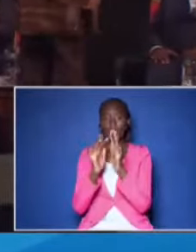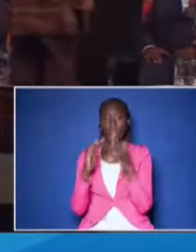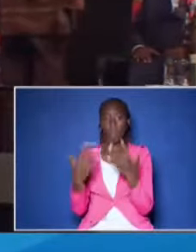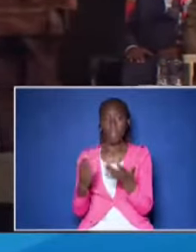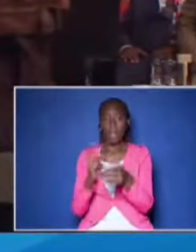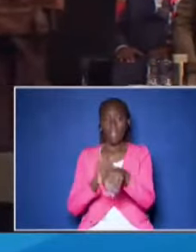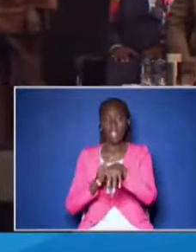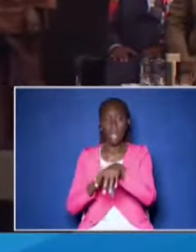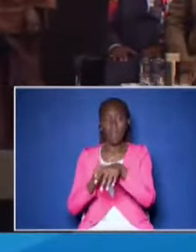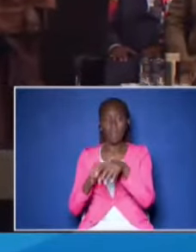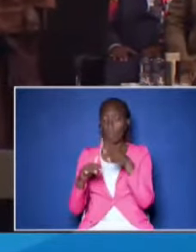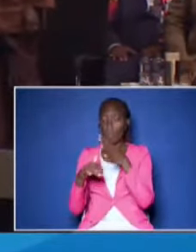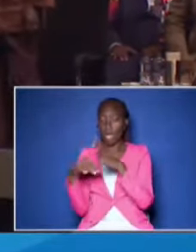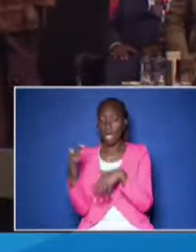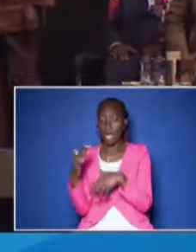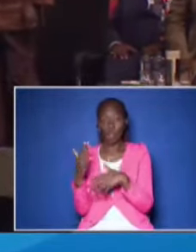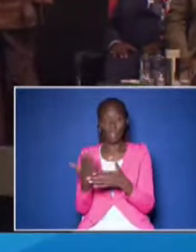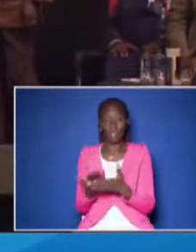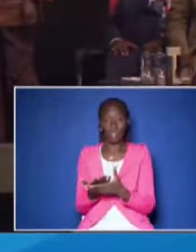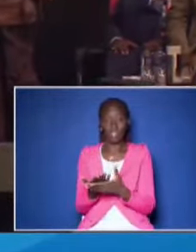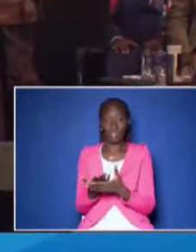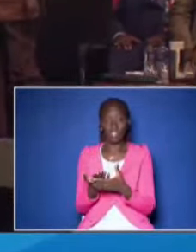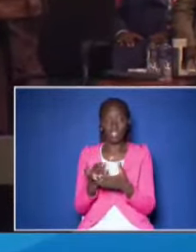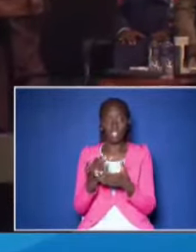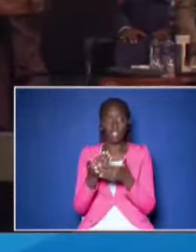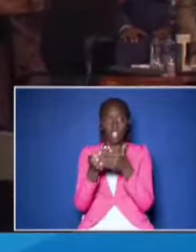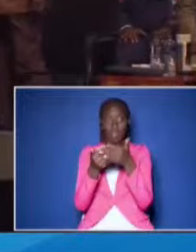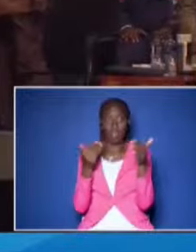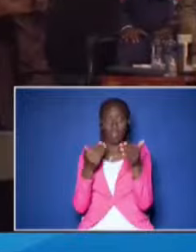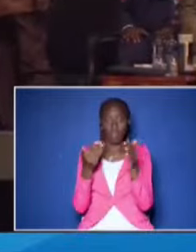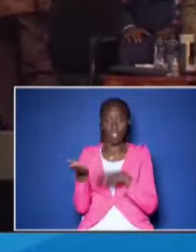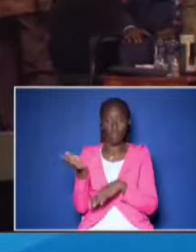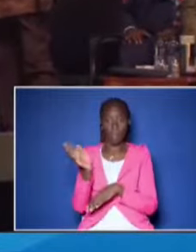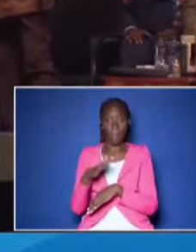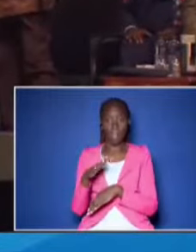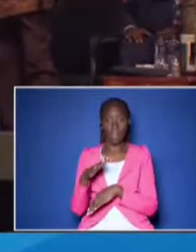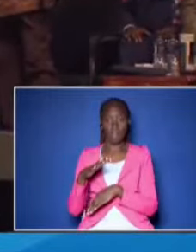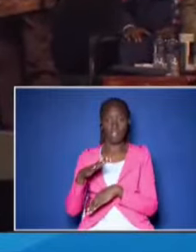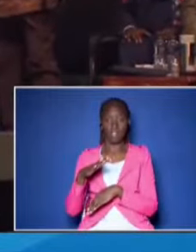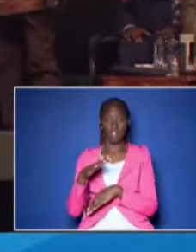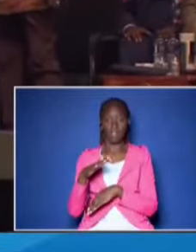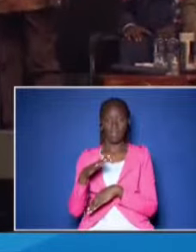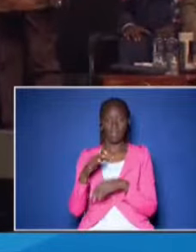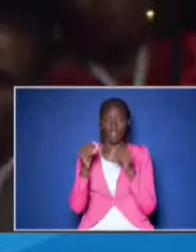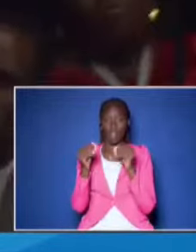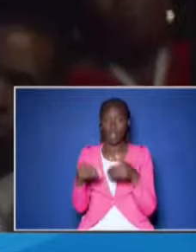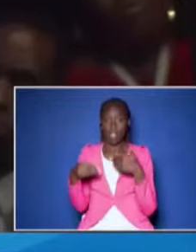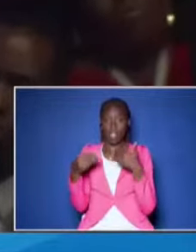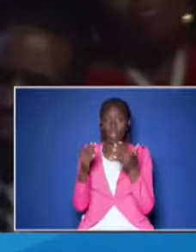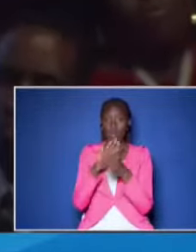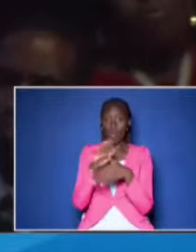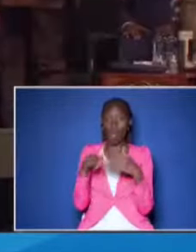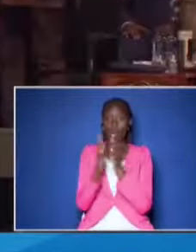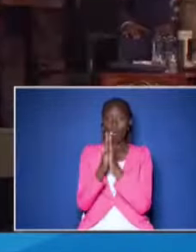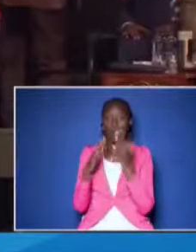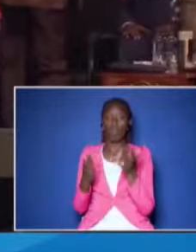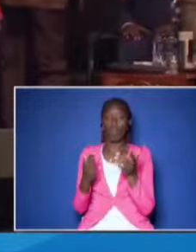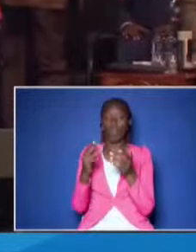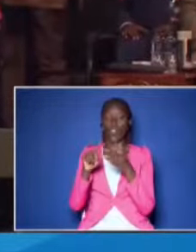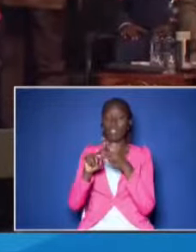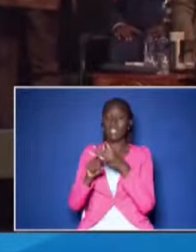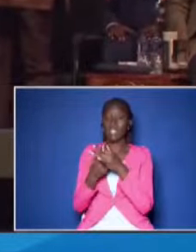when they put you out just before you came back you were giving us the whole book of